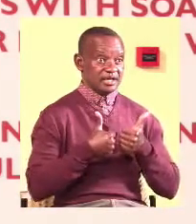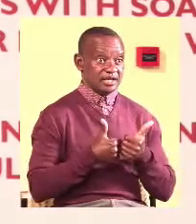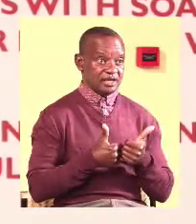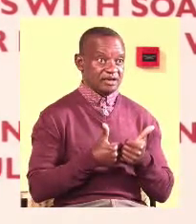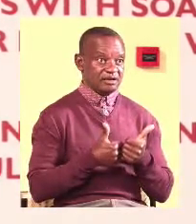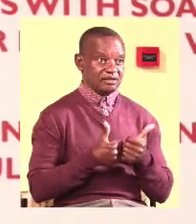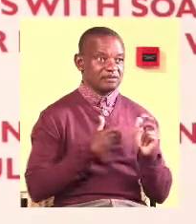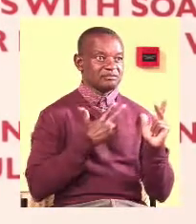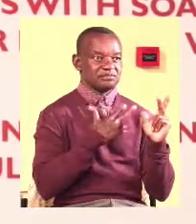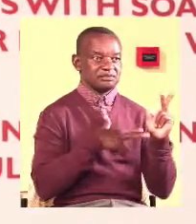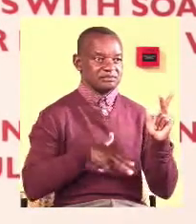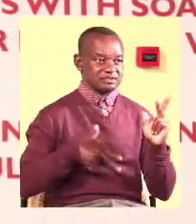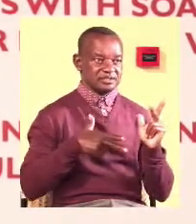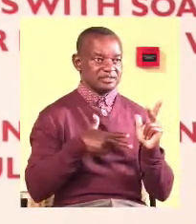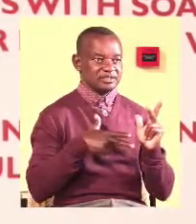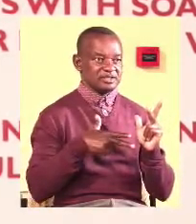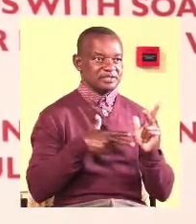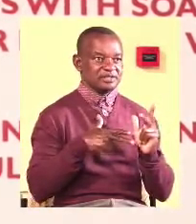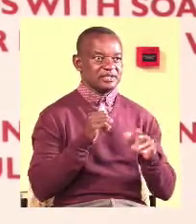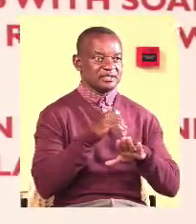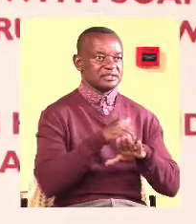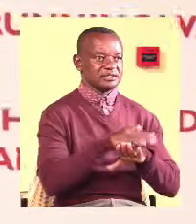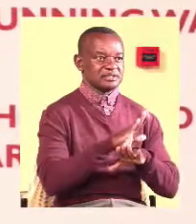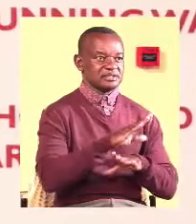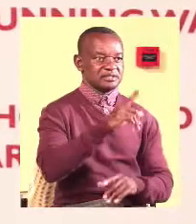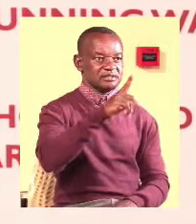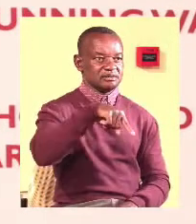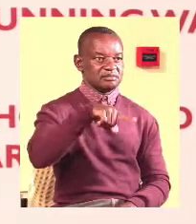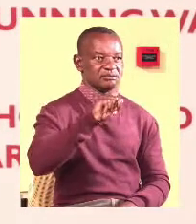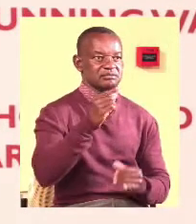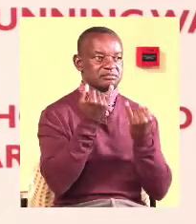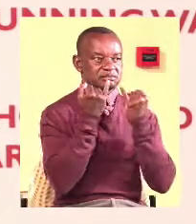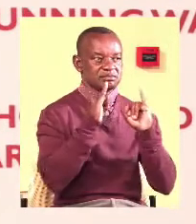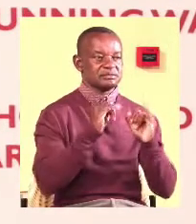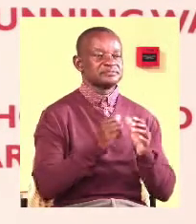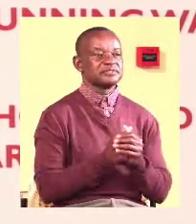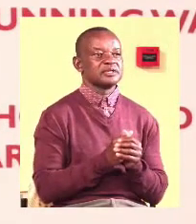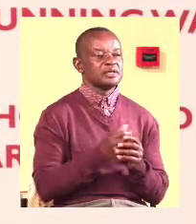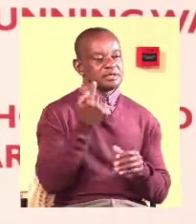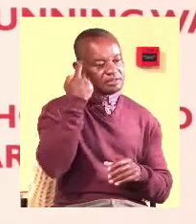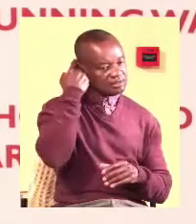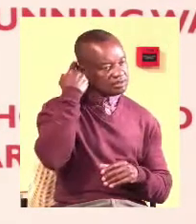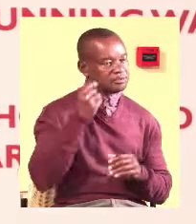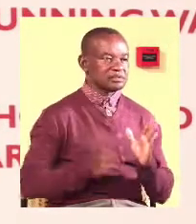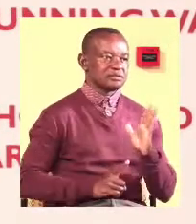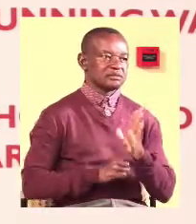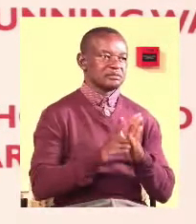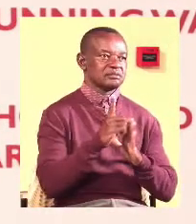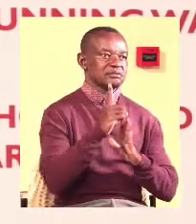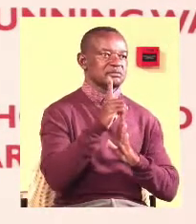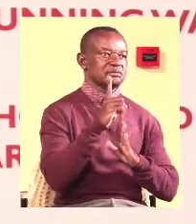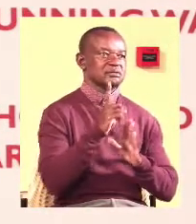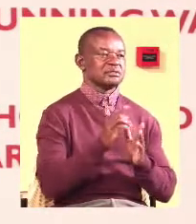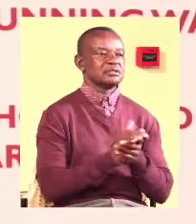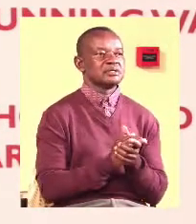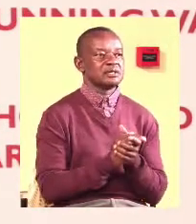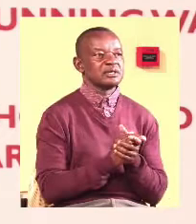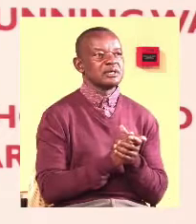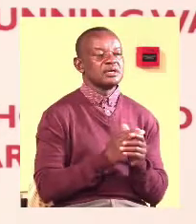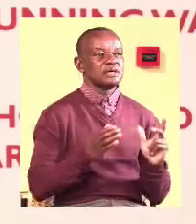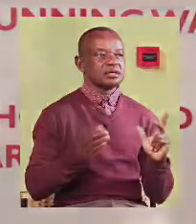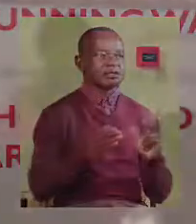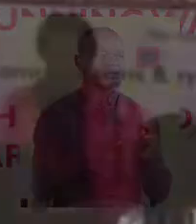want to mention that the ministry also have developed a community engagement toolkit. So that toolkit